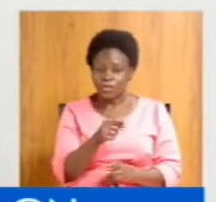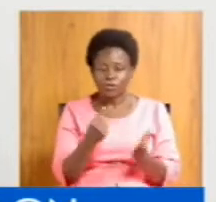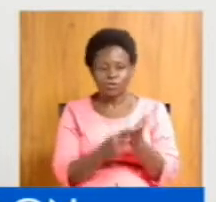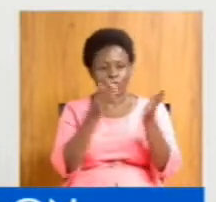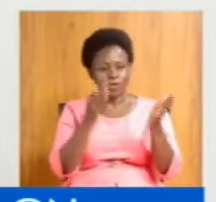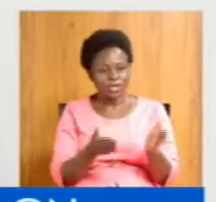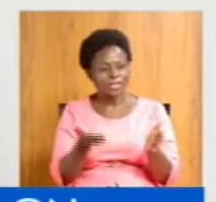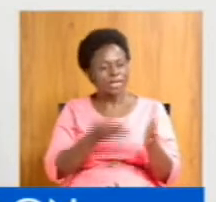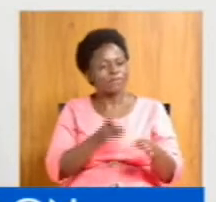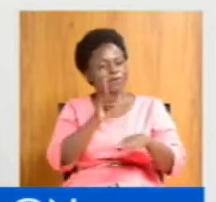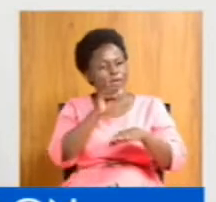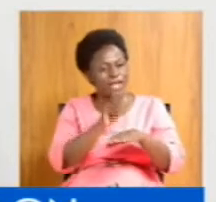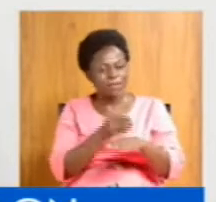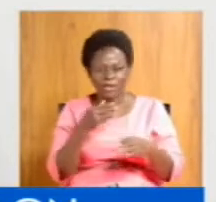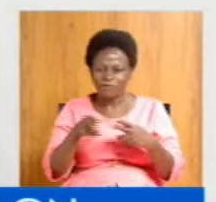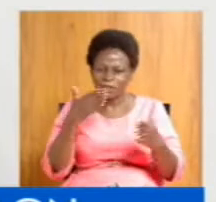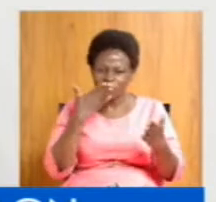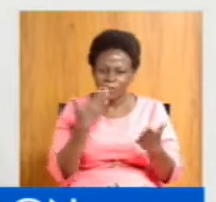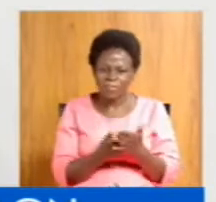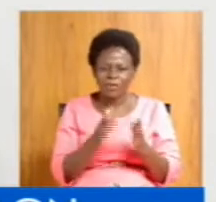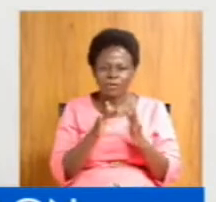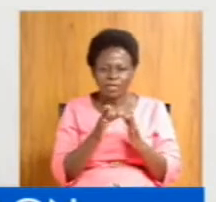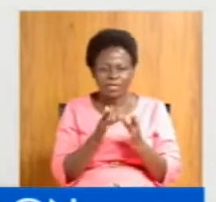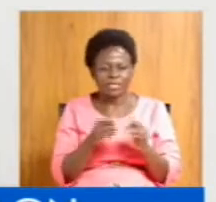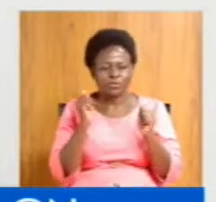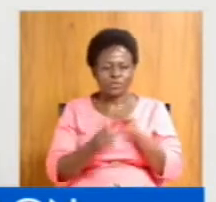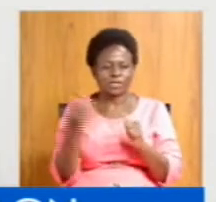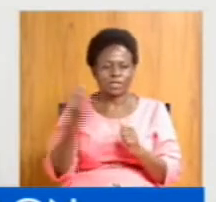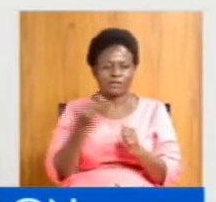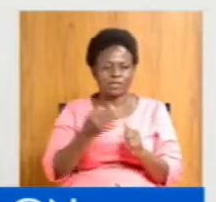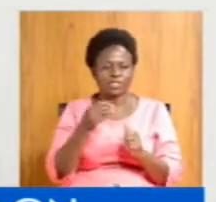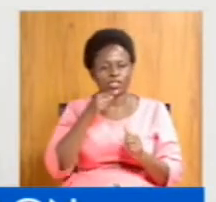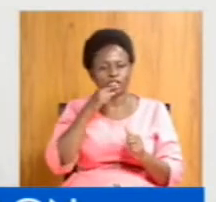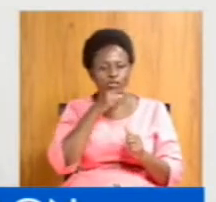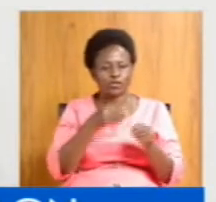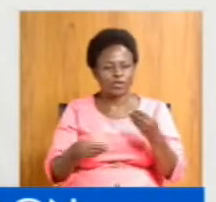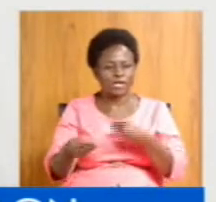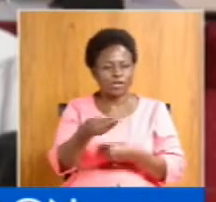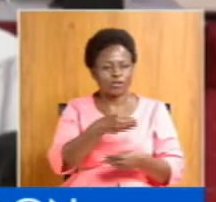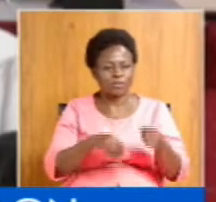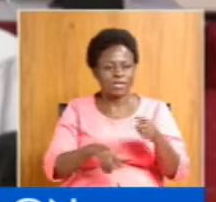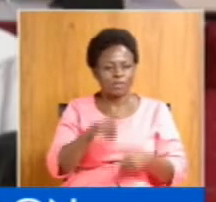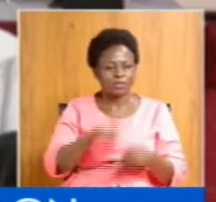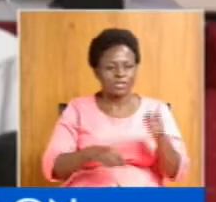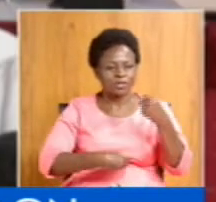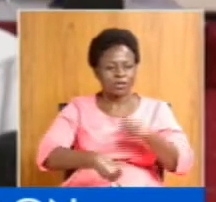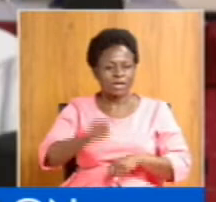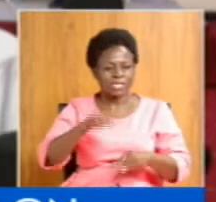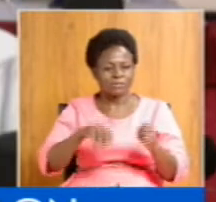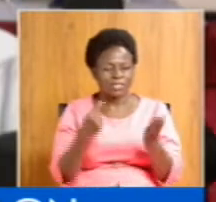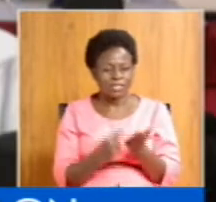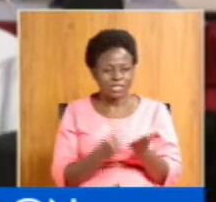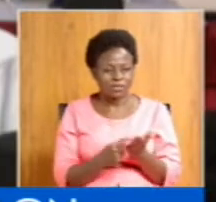has reliable, very good Internet that can facilitate their social, economic, and political activities in